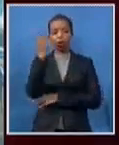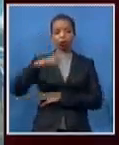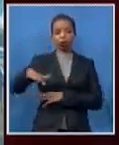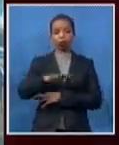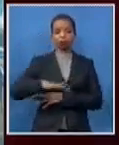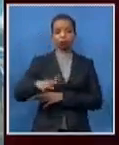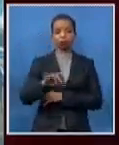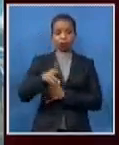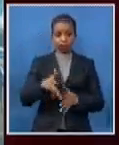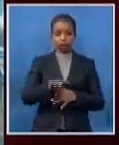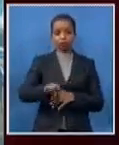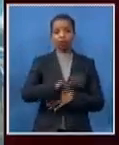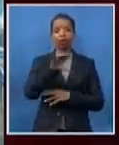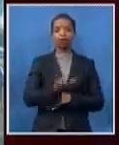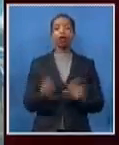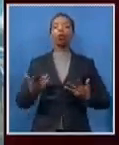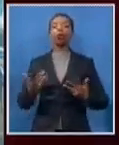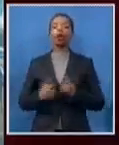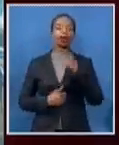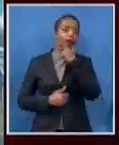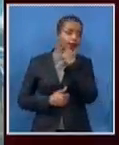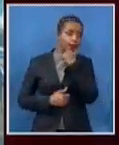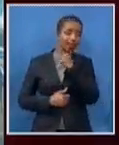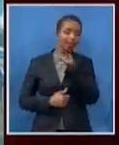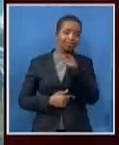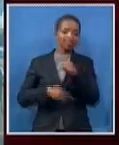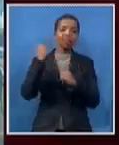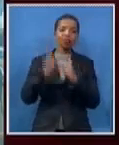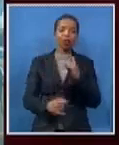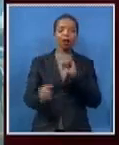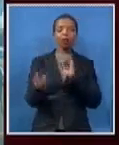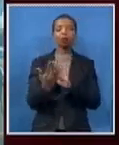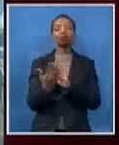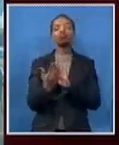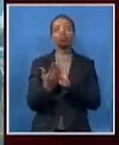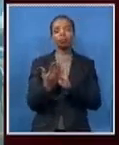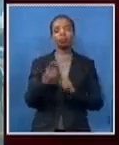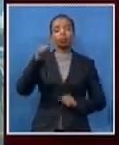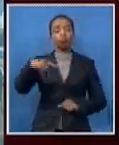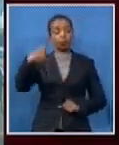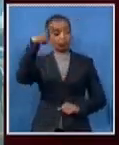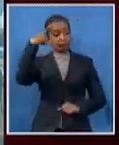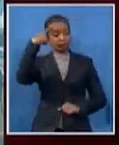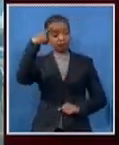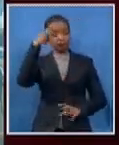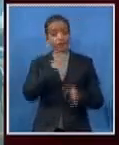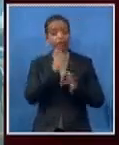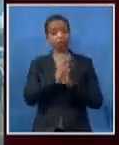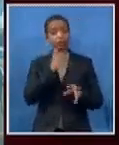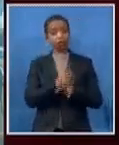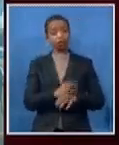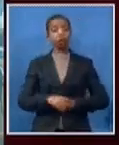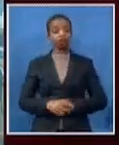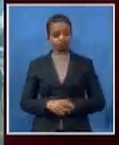the wrong approach. You need to think hard about where there are the most opportunities for young people in